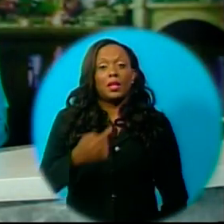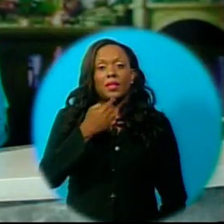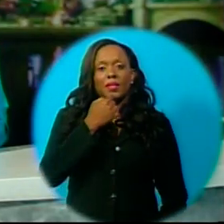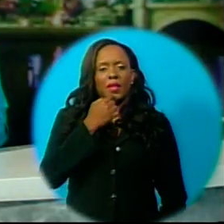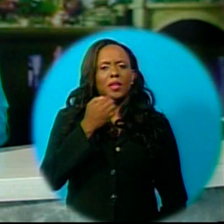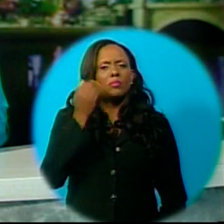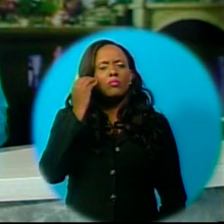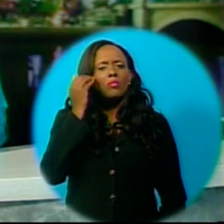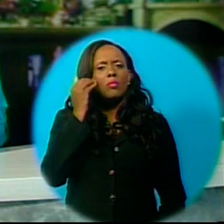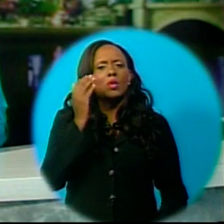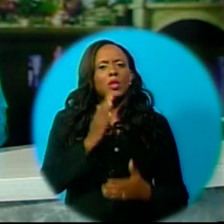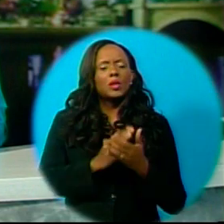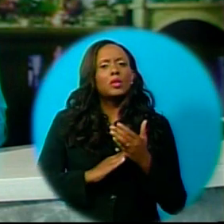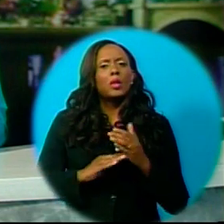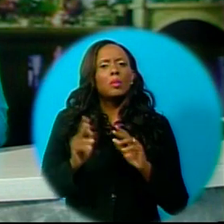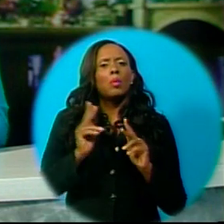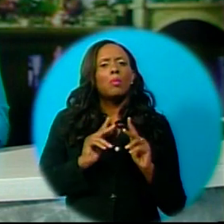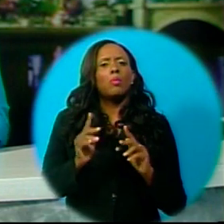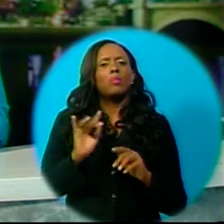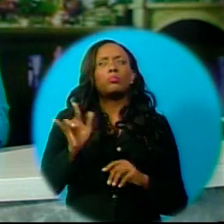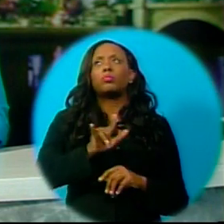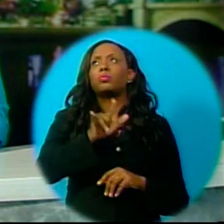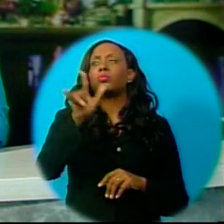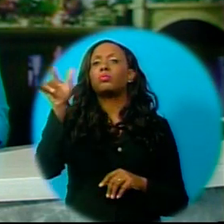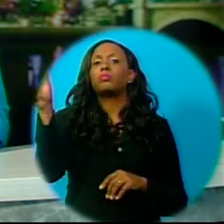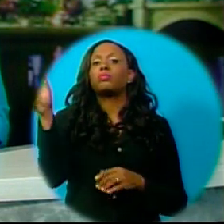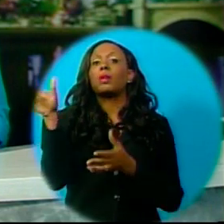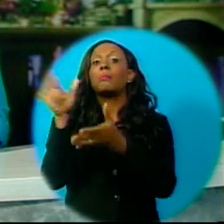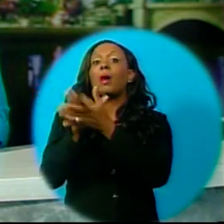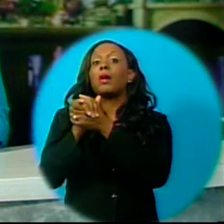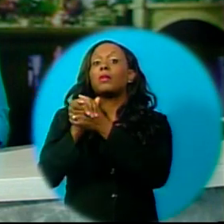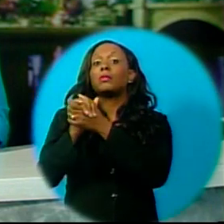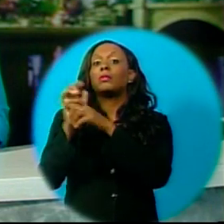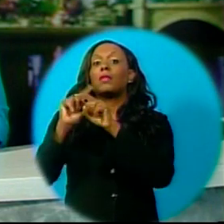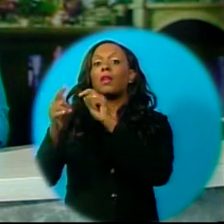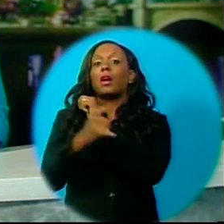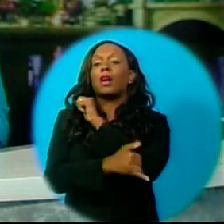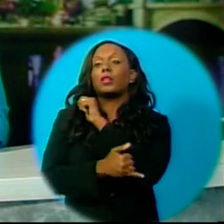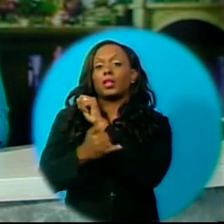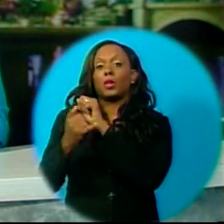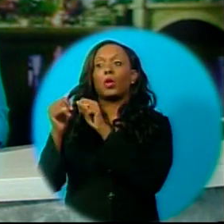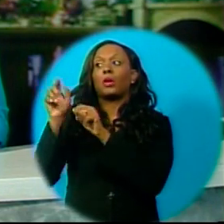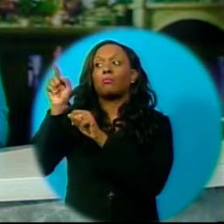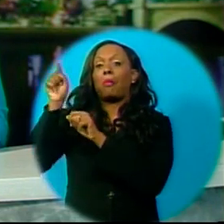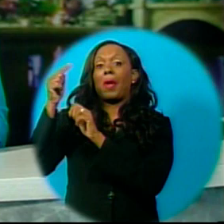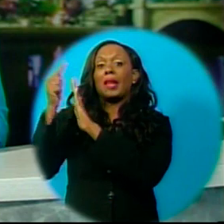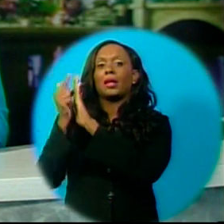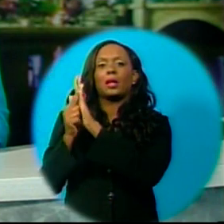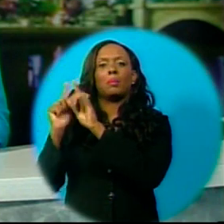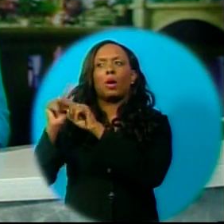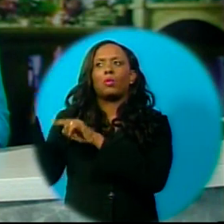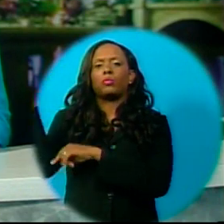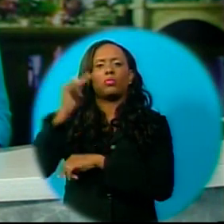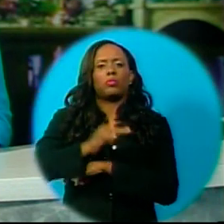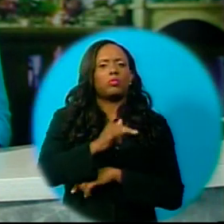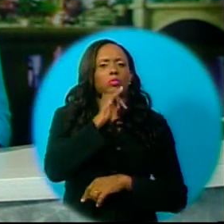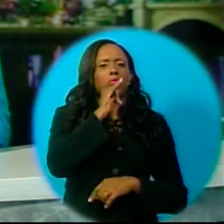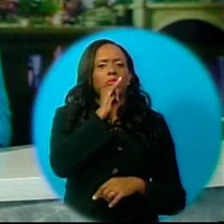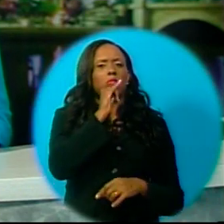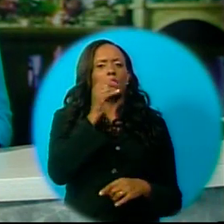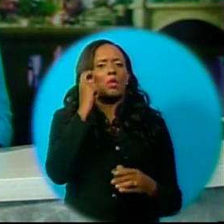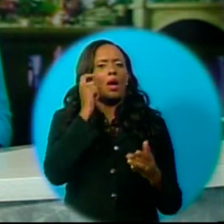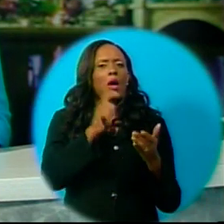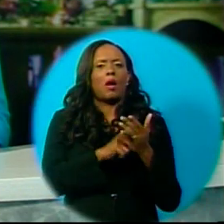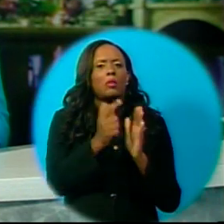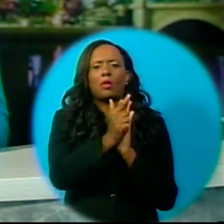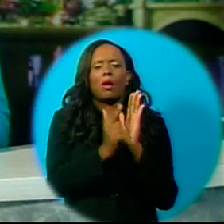Senator Durant acknowledges same-sex couples may travel to the States to be married, but he says that union will not be recognized here in